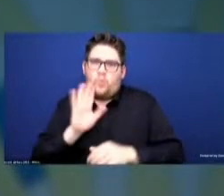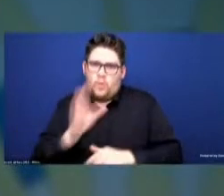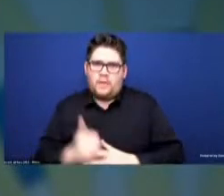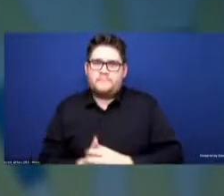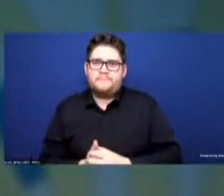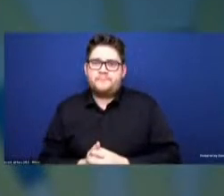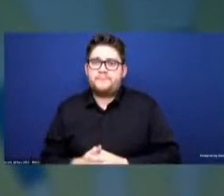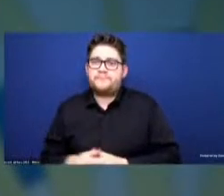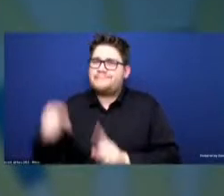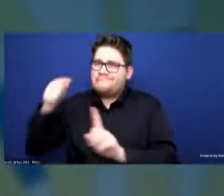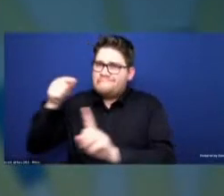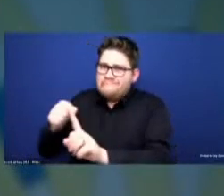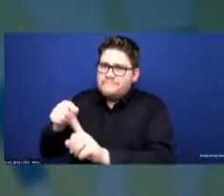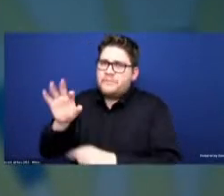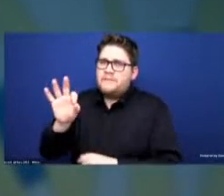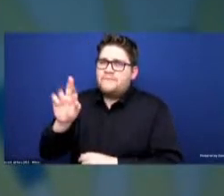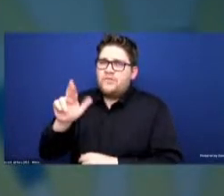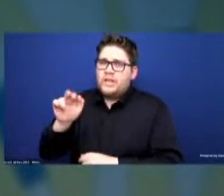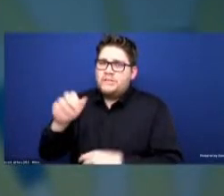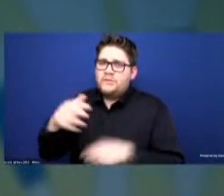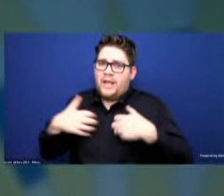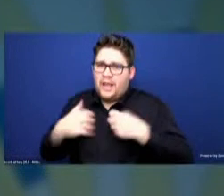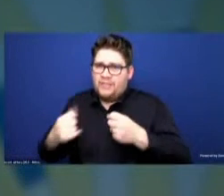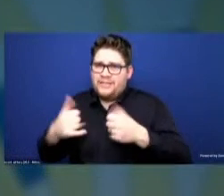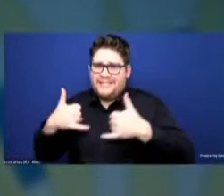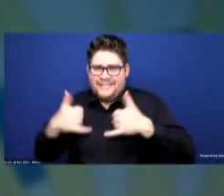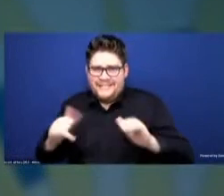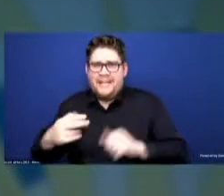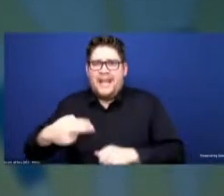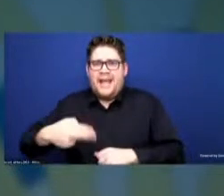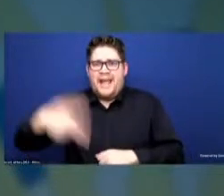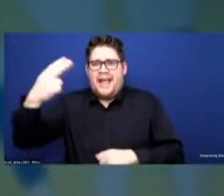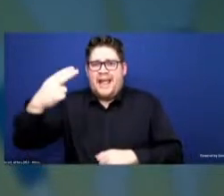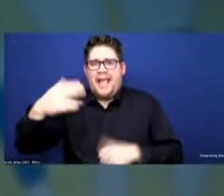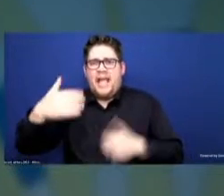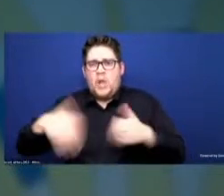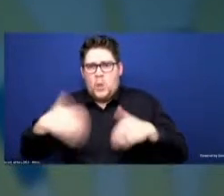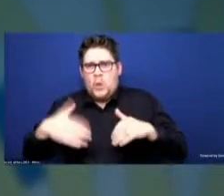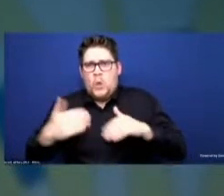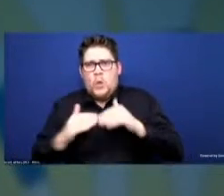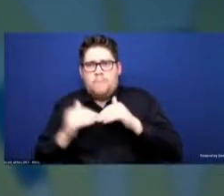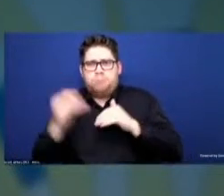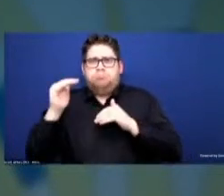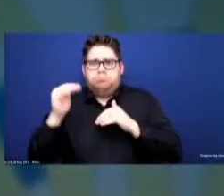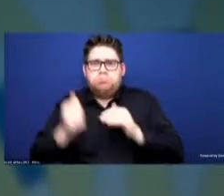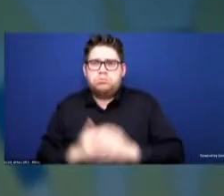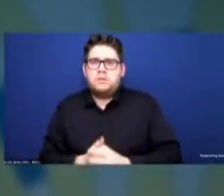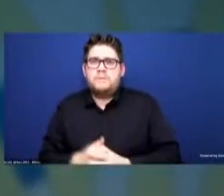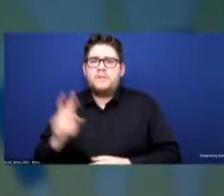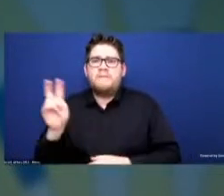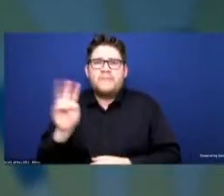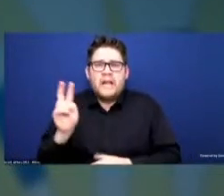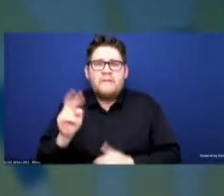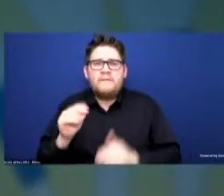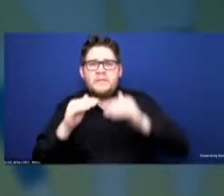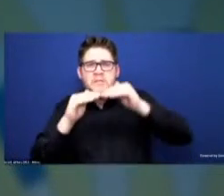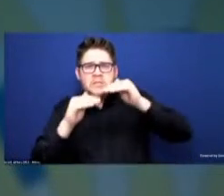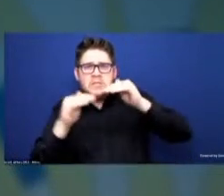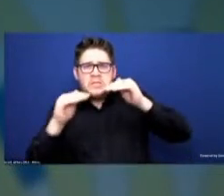still remains high. Vancouver Coastal starting to come down again with some of the actions that we've taken in the recent